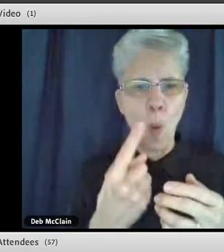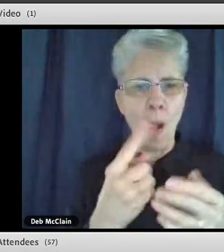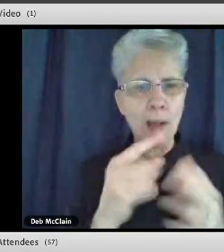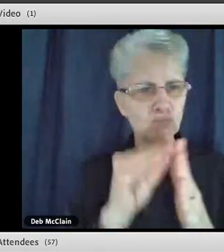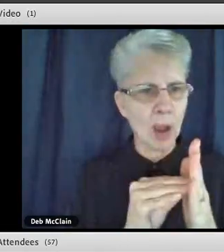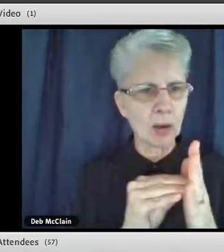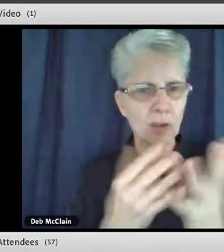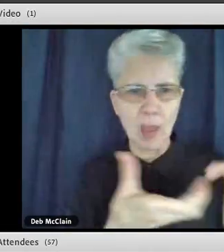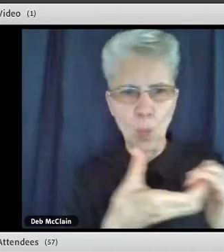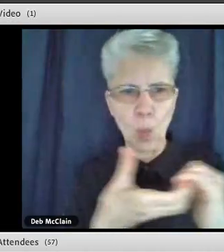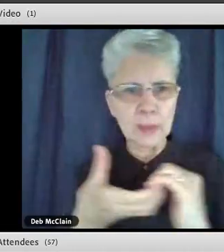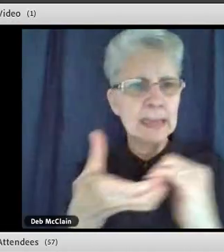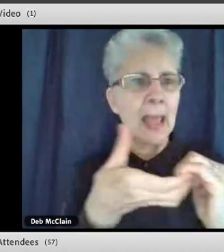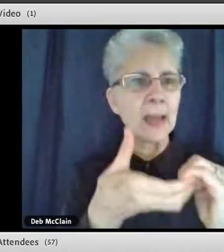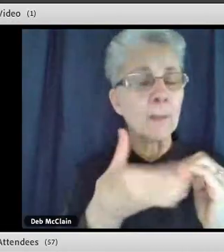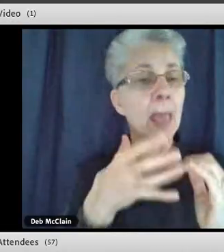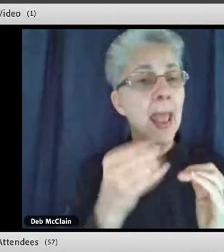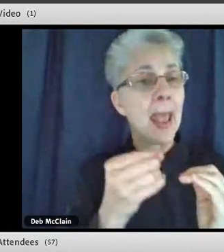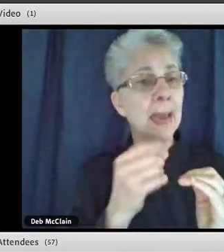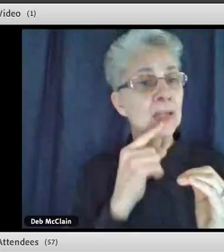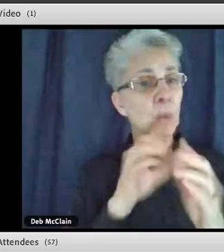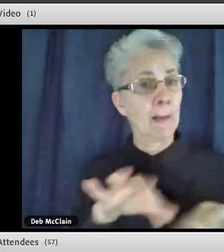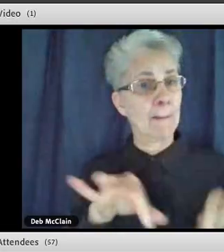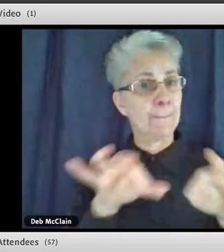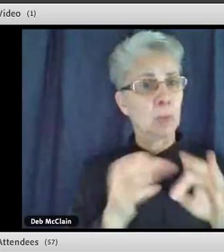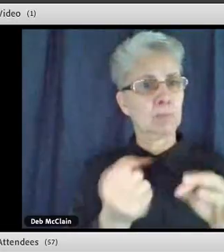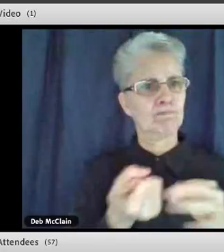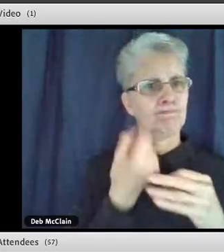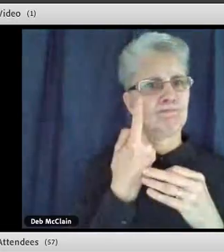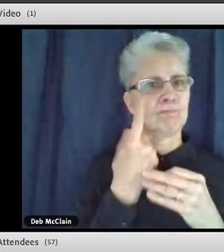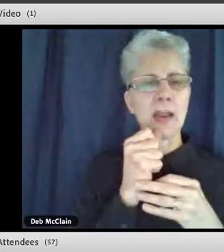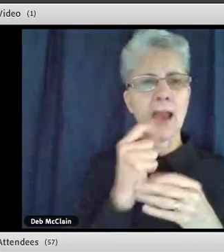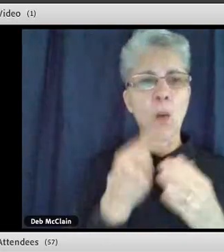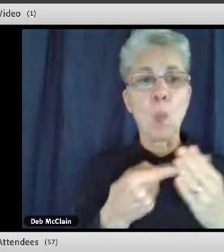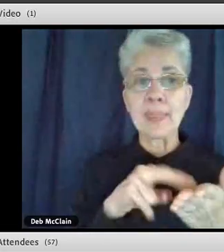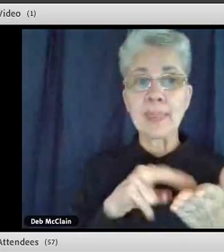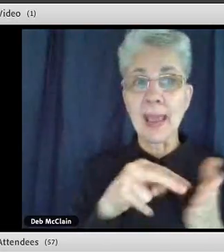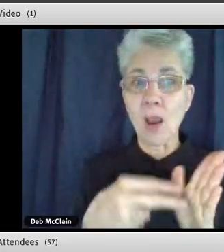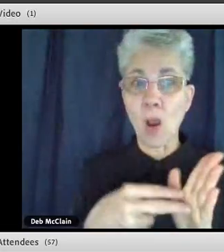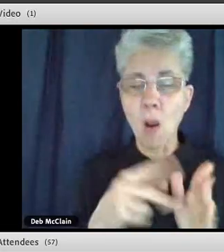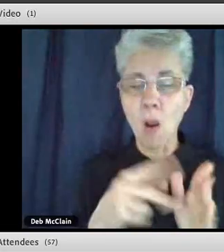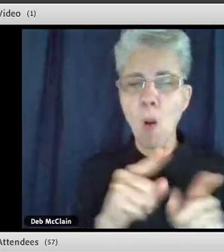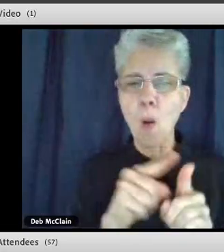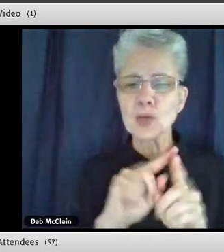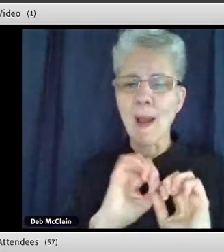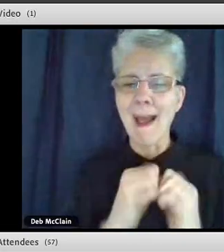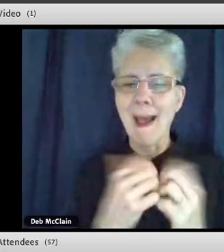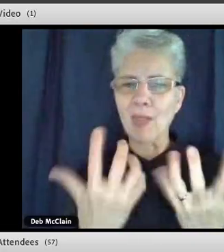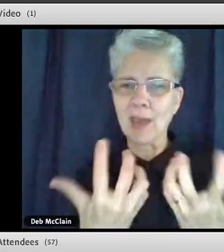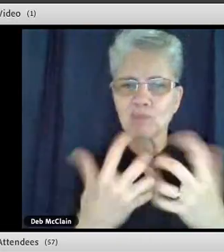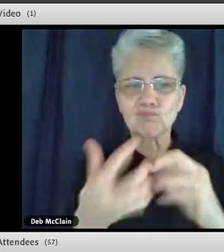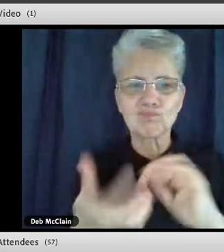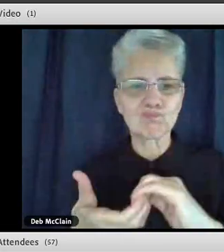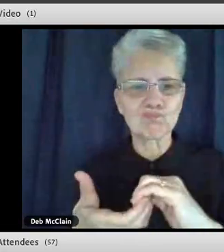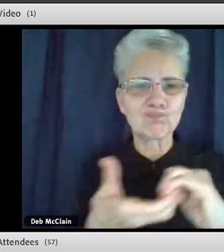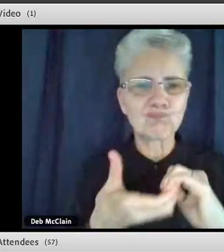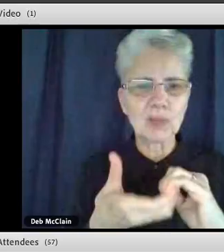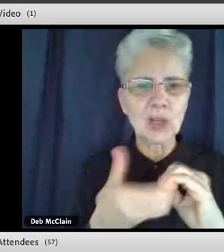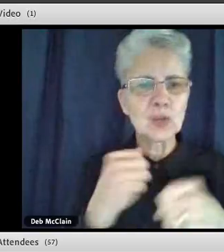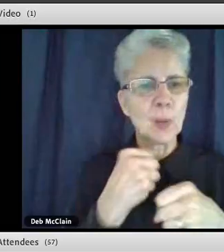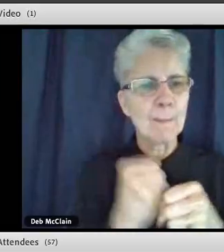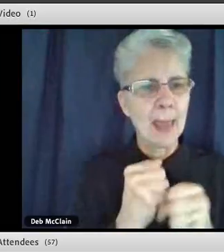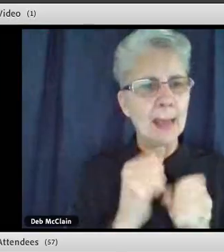work in tandem, and it's important to know not only what they are, but how they kind of work together to kind of form